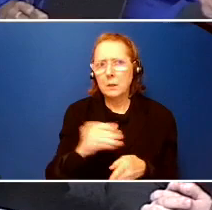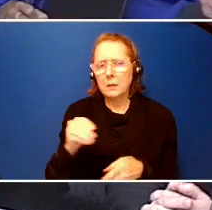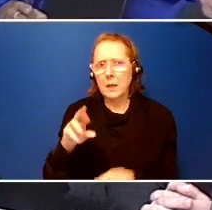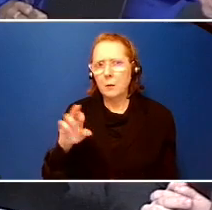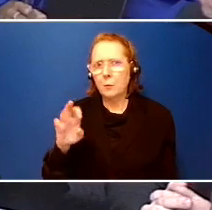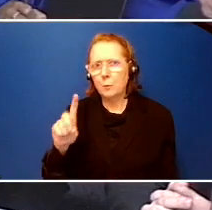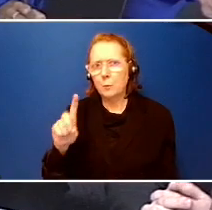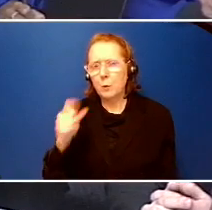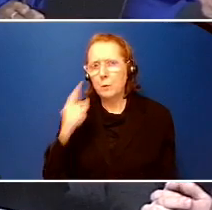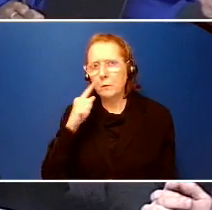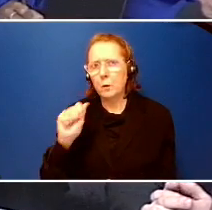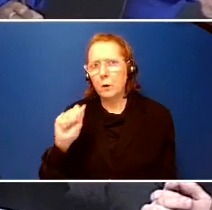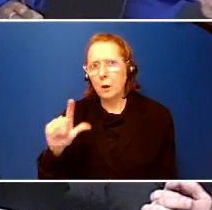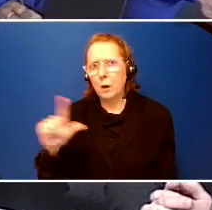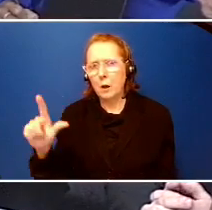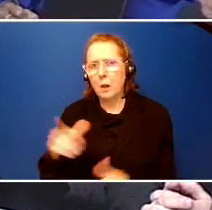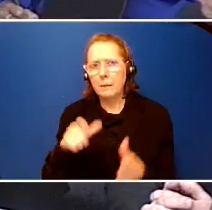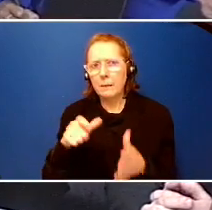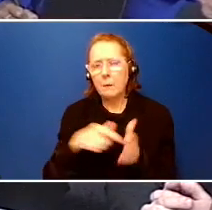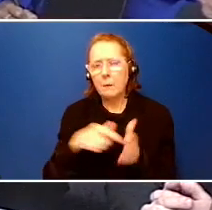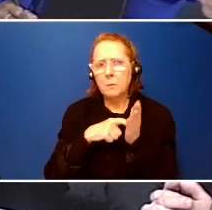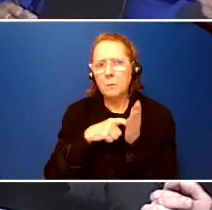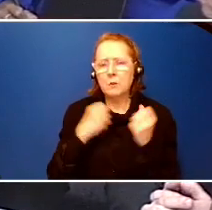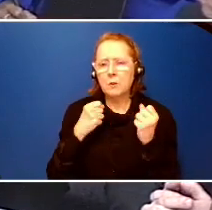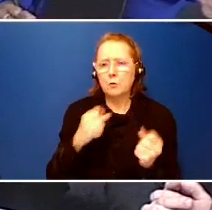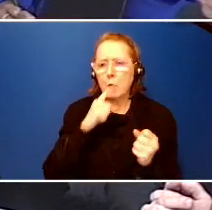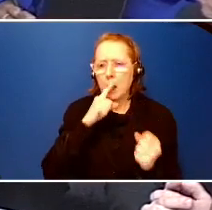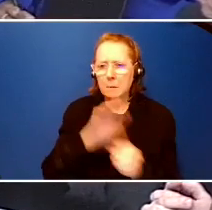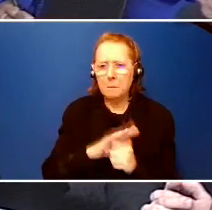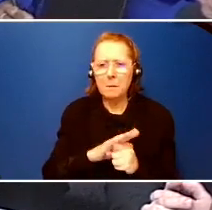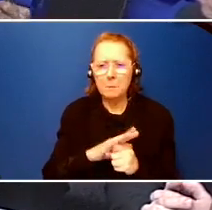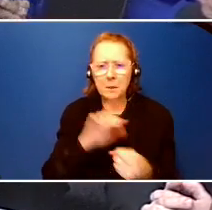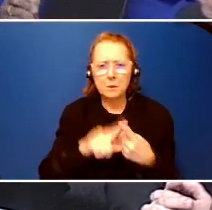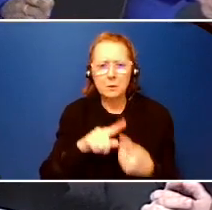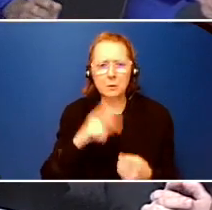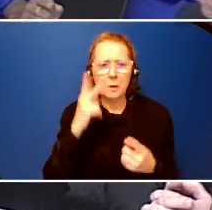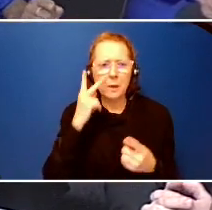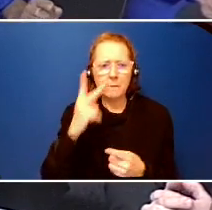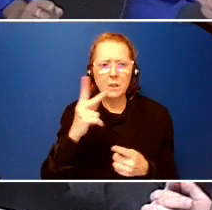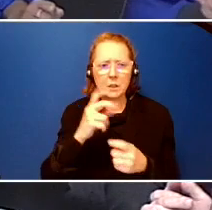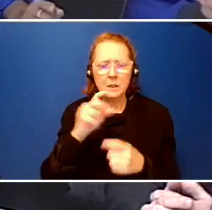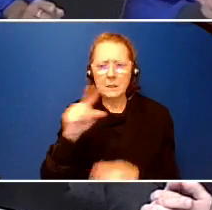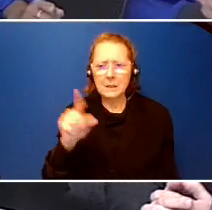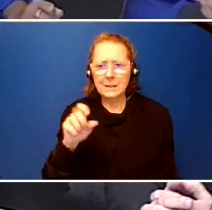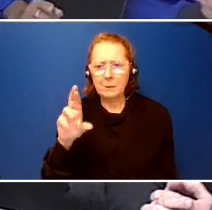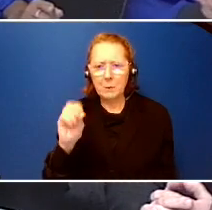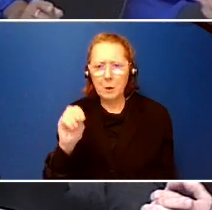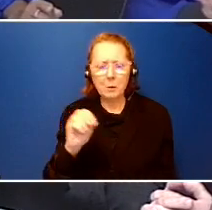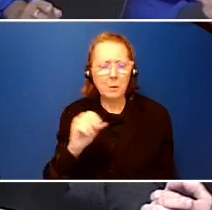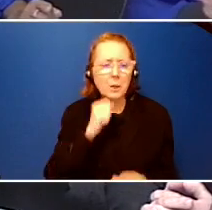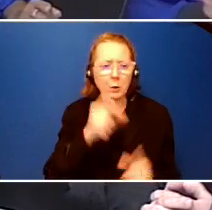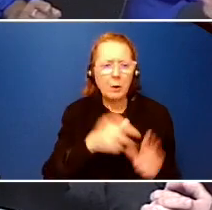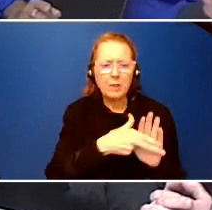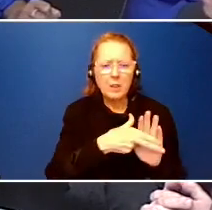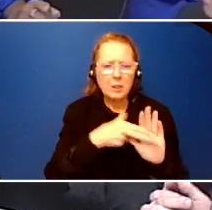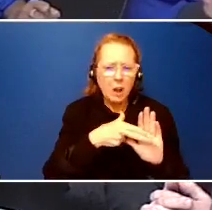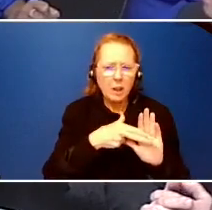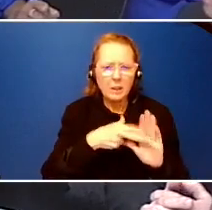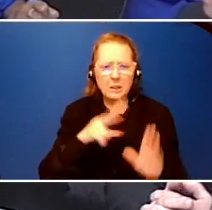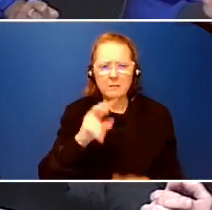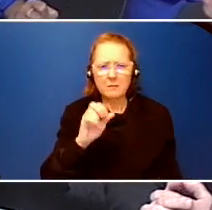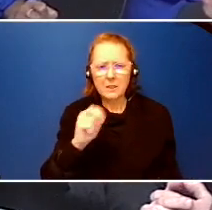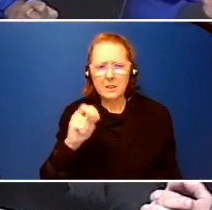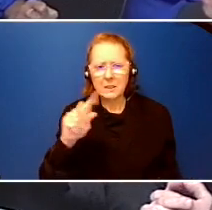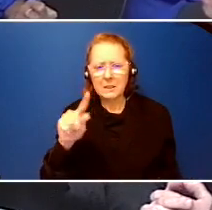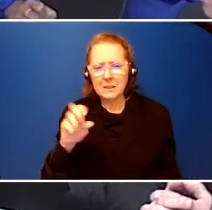does require a strong commitment to Vision Zero. Now, I don't think you have to call it Vision Zero, but I think